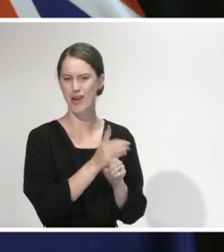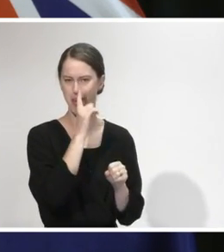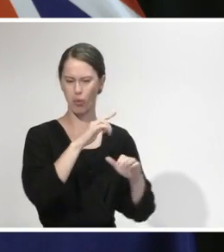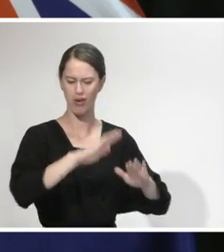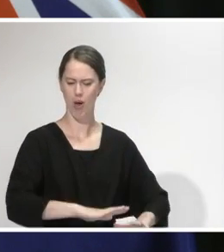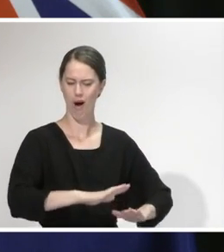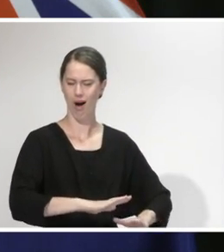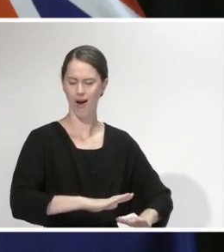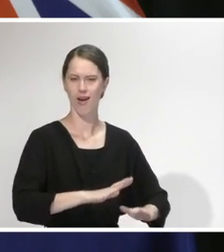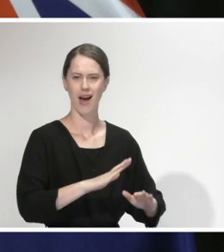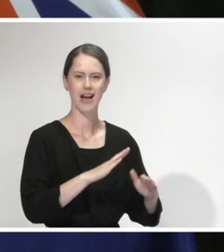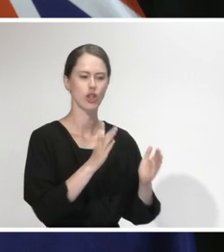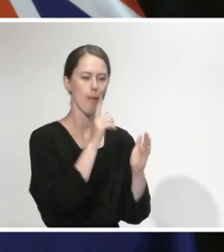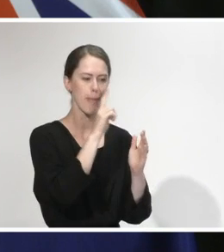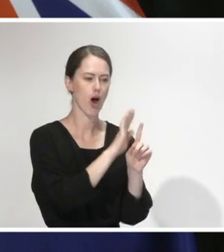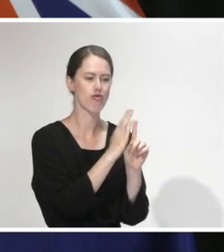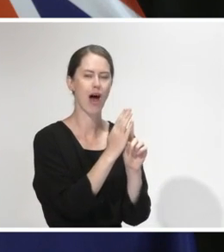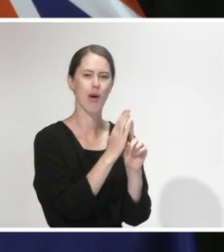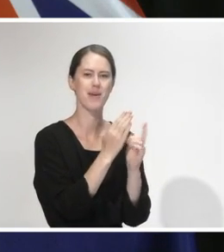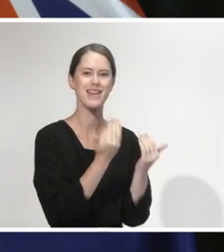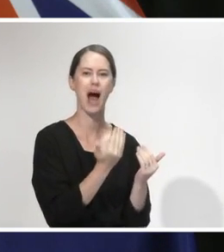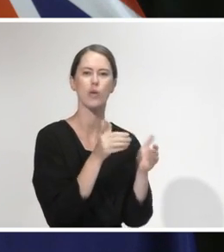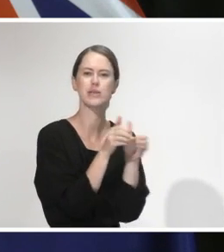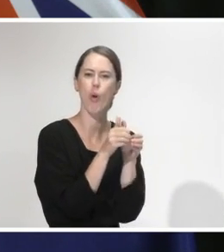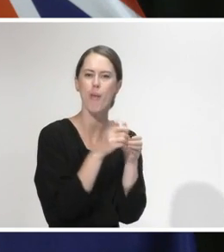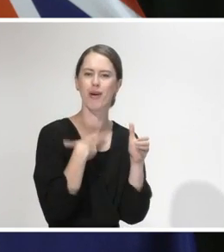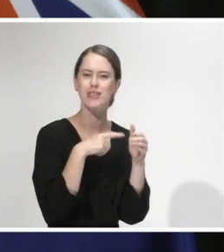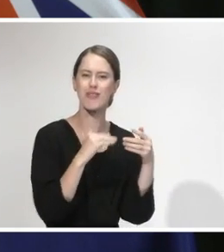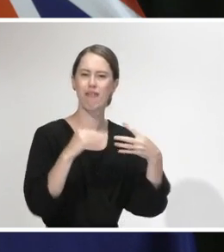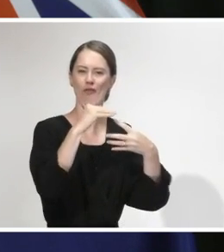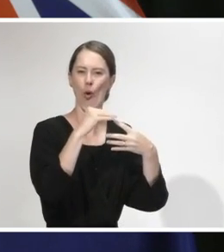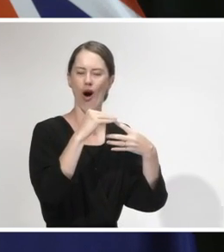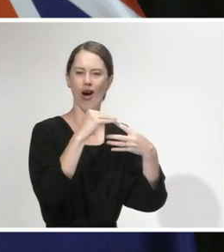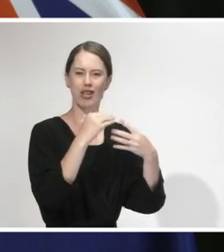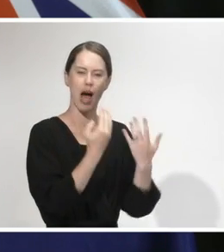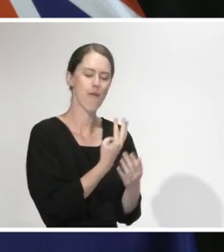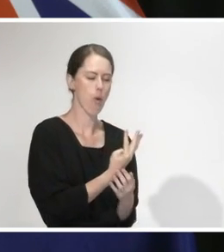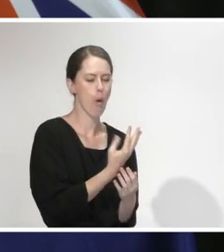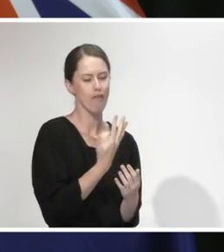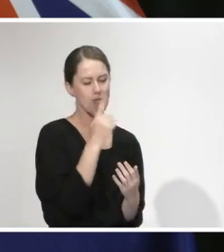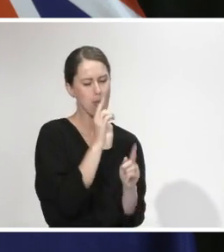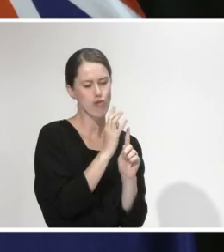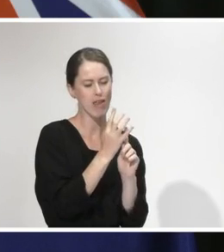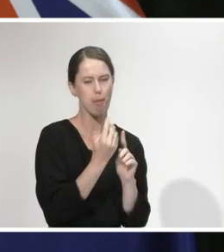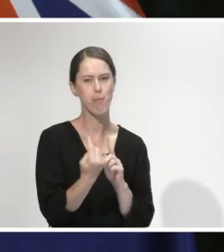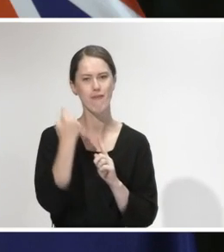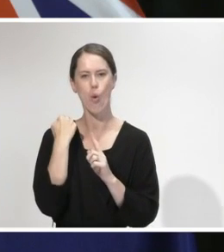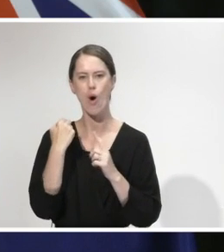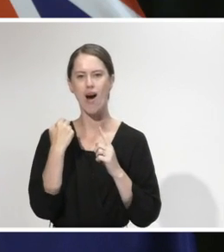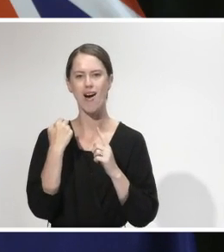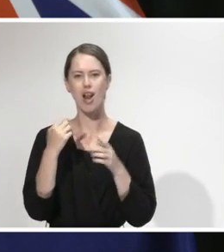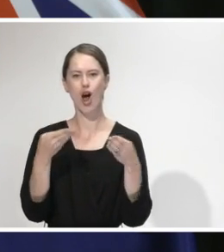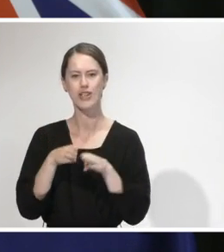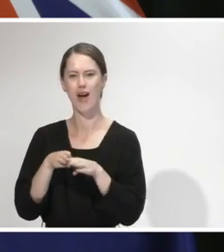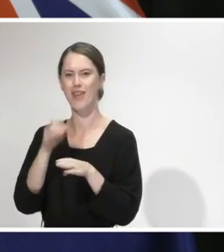of close contacts is on average around 4 to 5, rather than what was a much higher number before the alert level 4